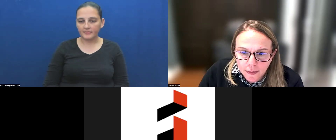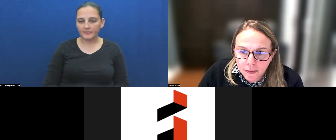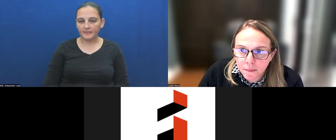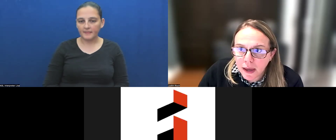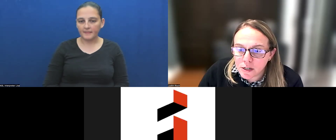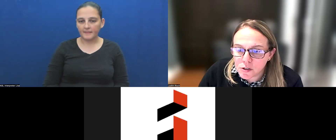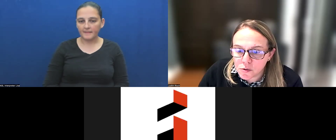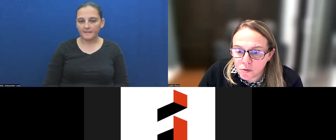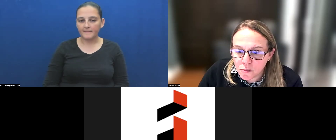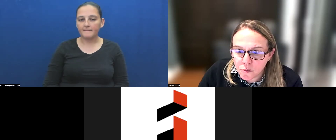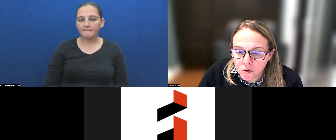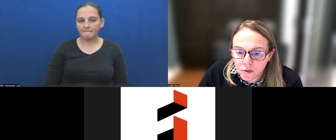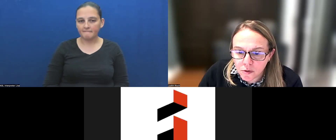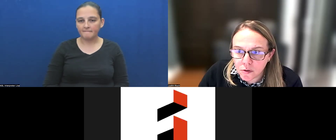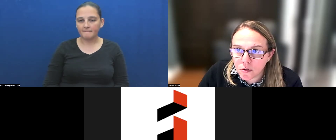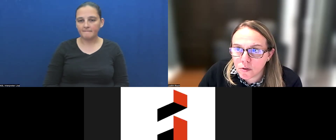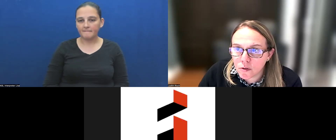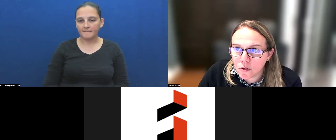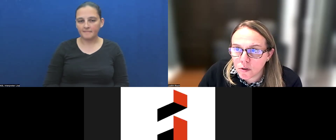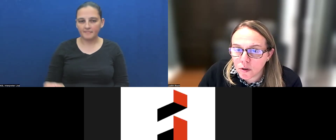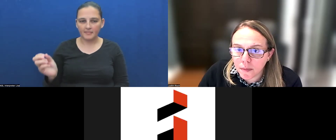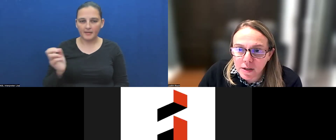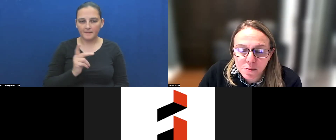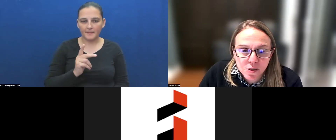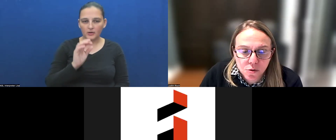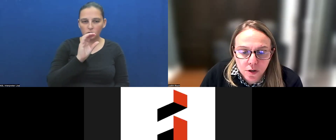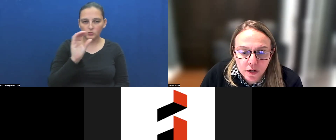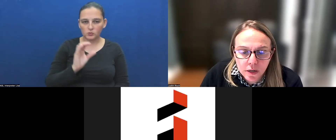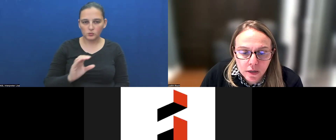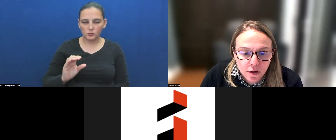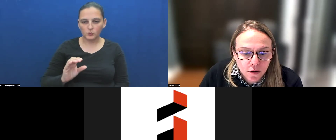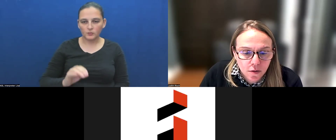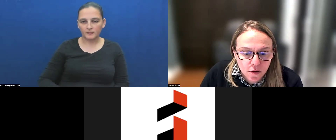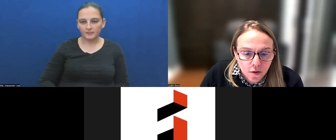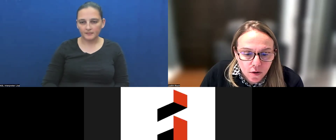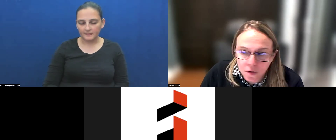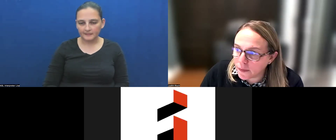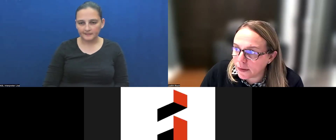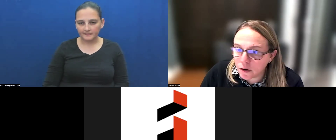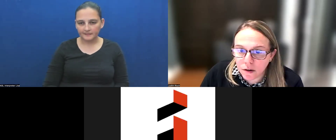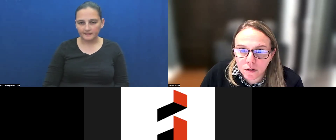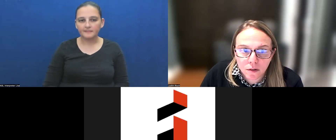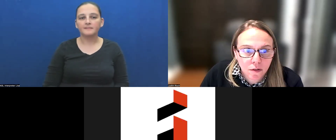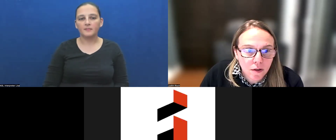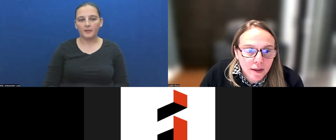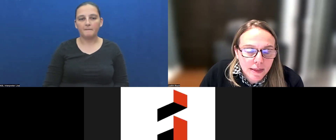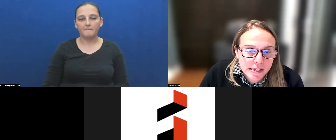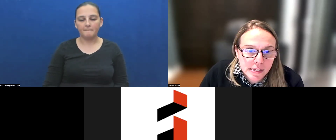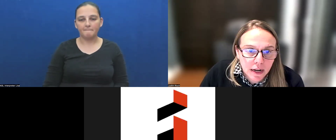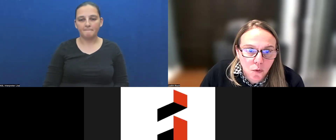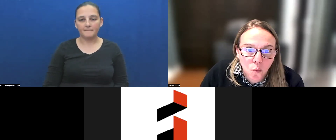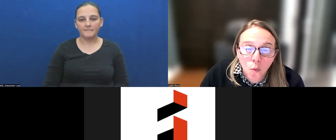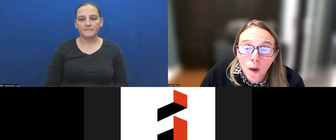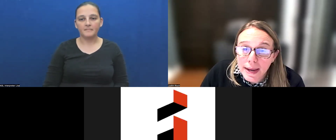Okay, back to Zoom. Fix my screen. Okay. This